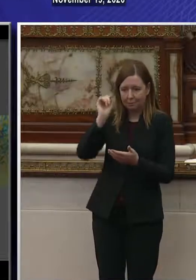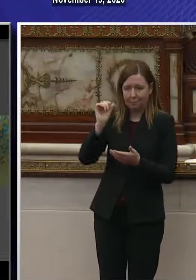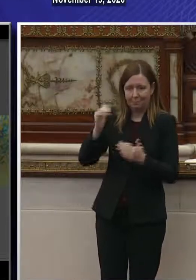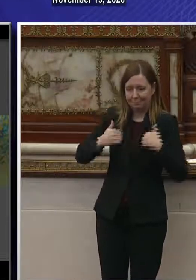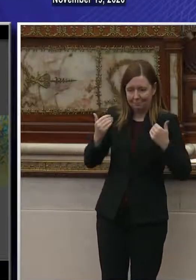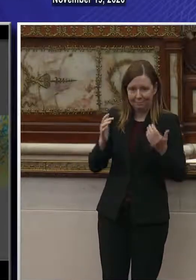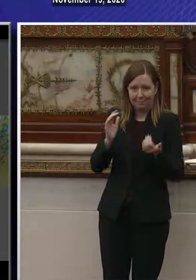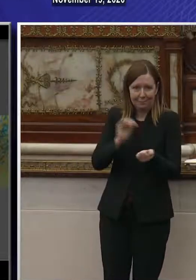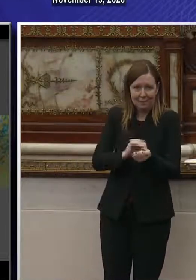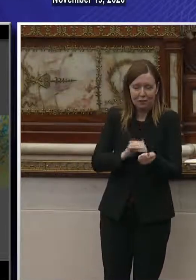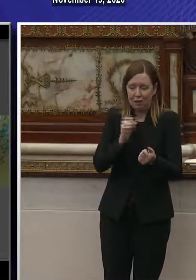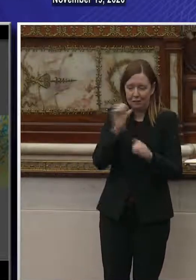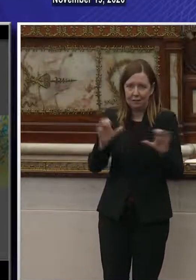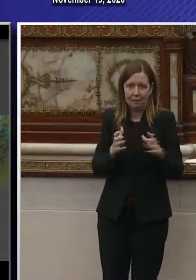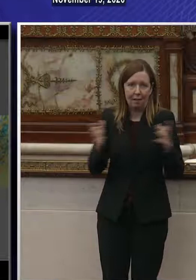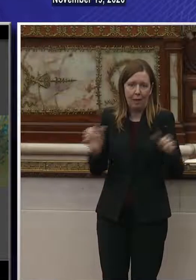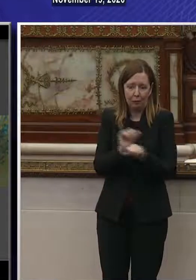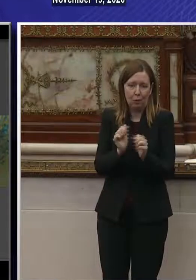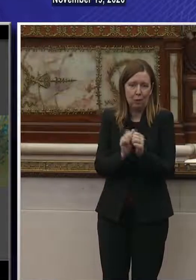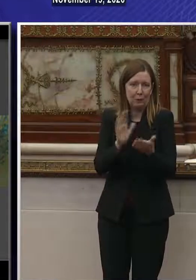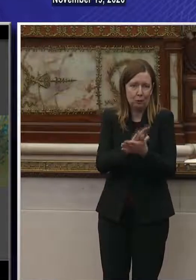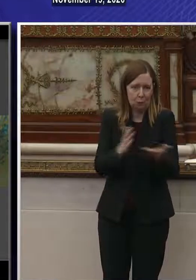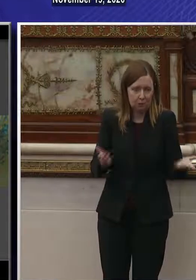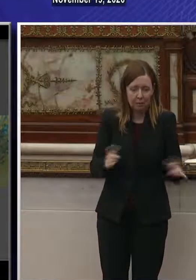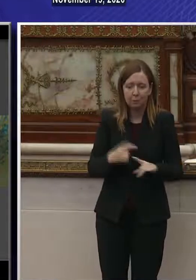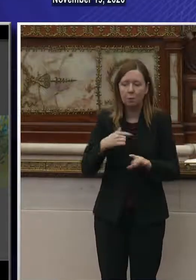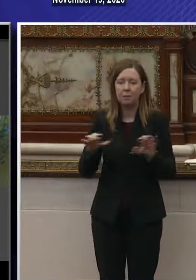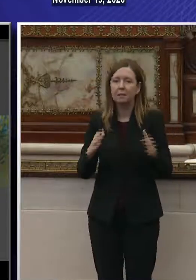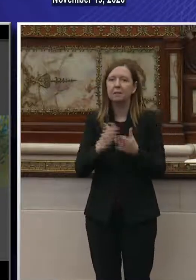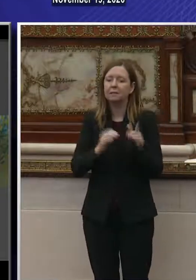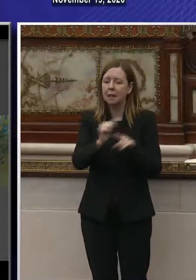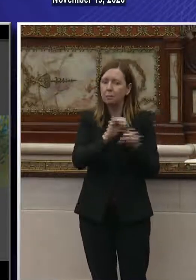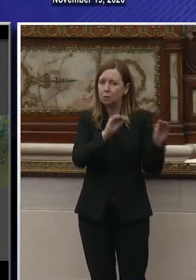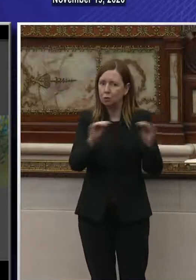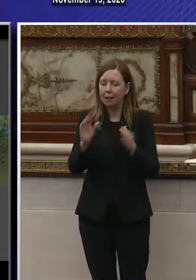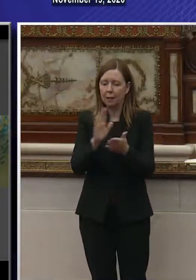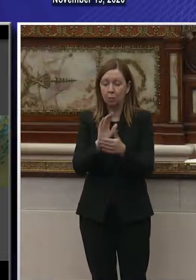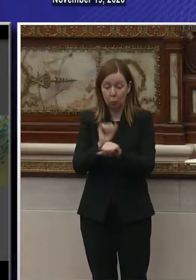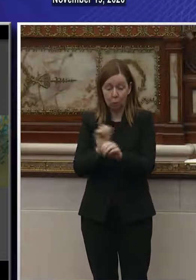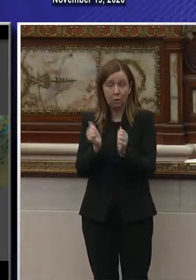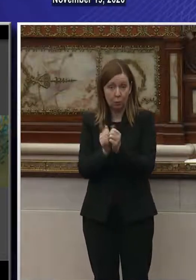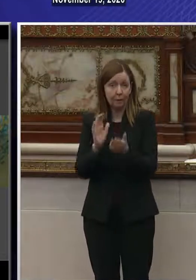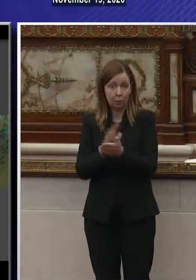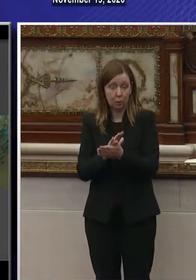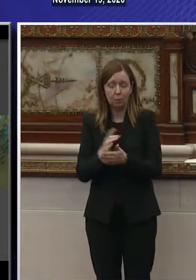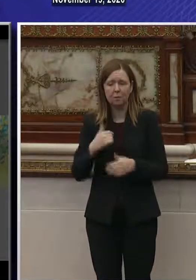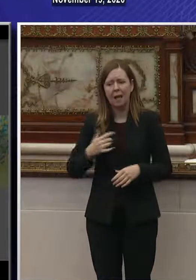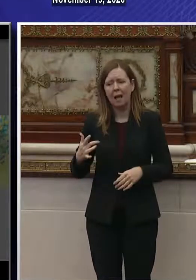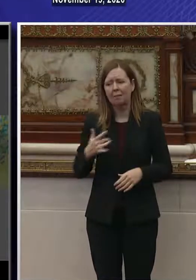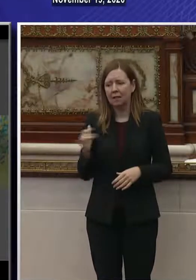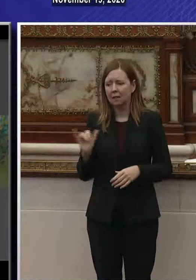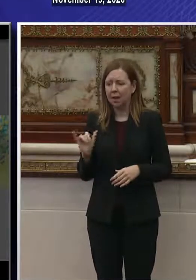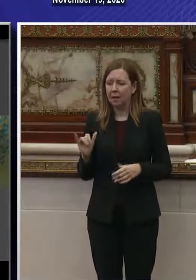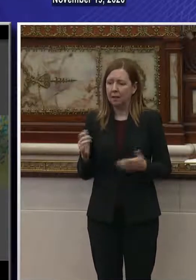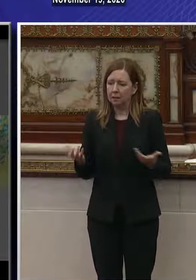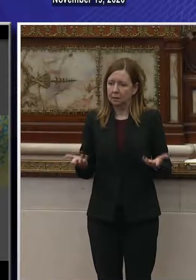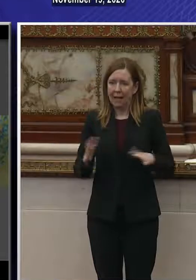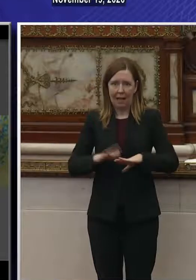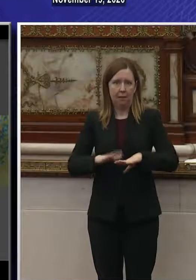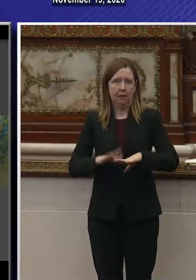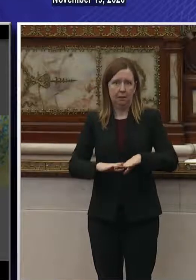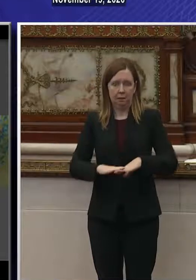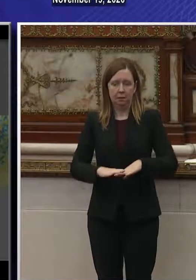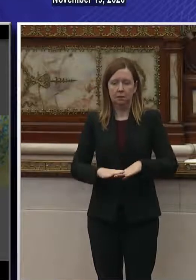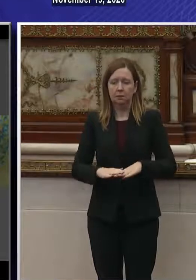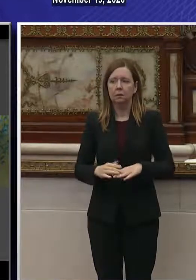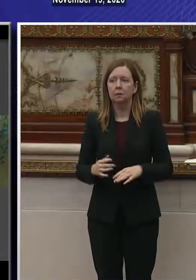not done a lot of work with schools. But I would say this: we have done some training work with schools, and I do feel, at the very least, at a